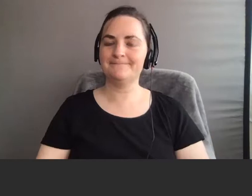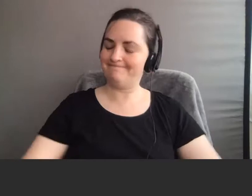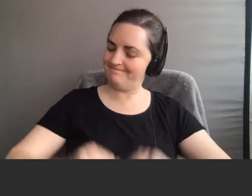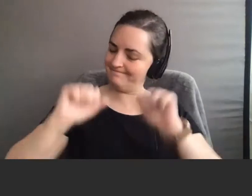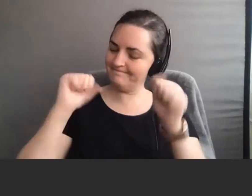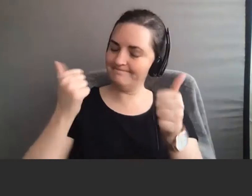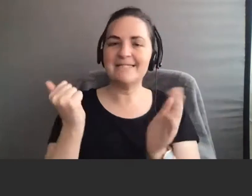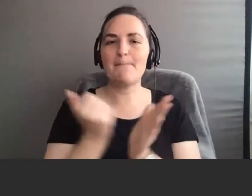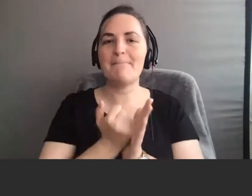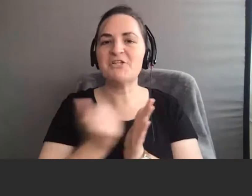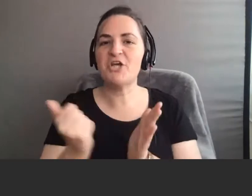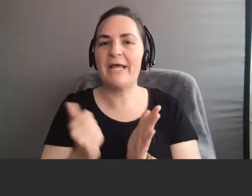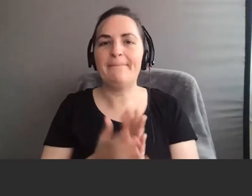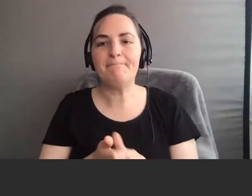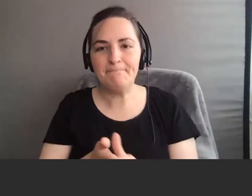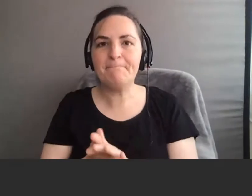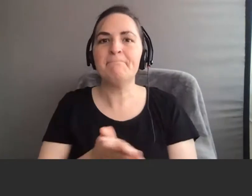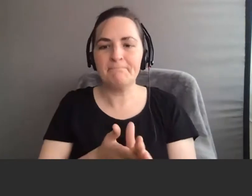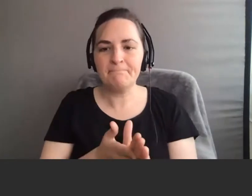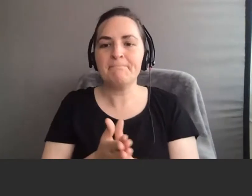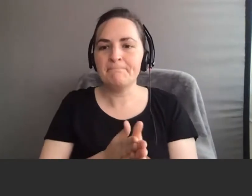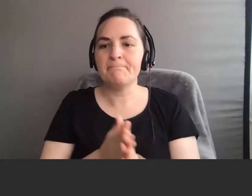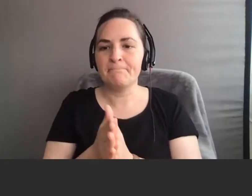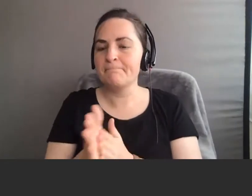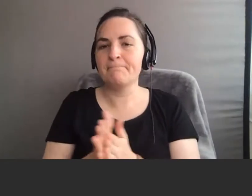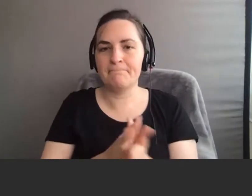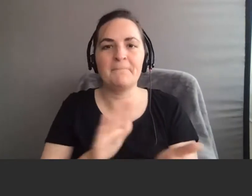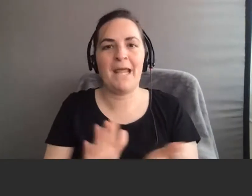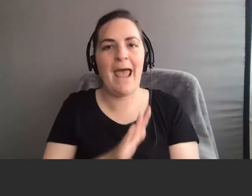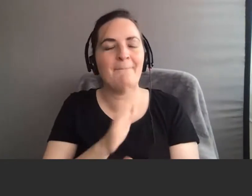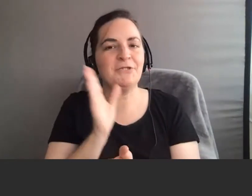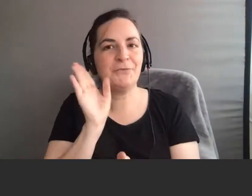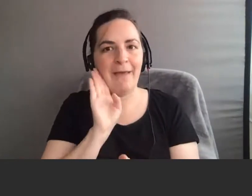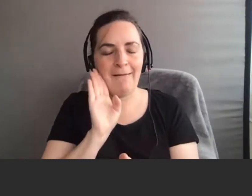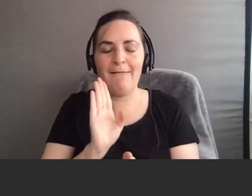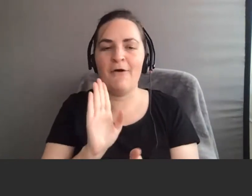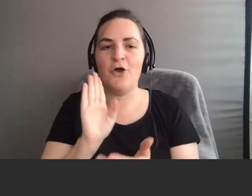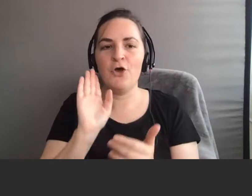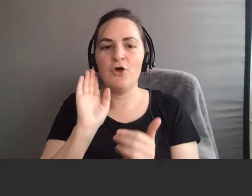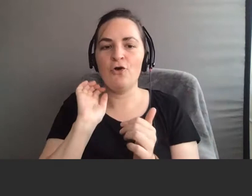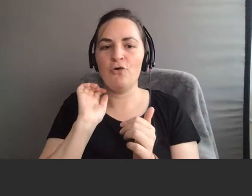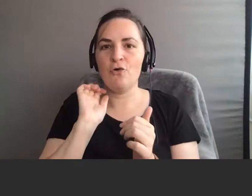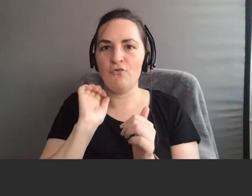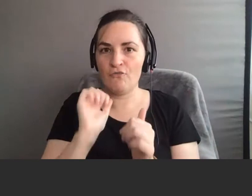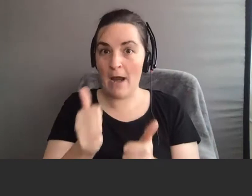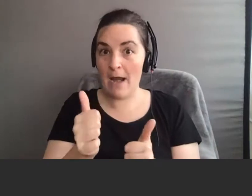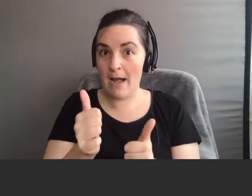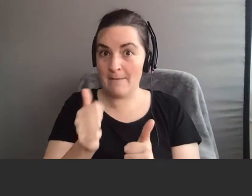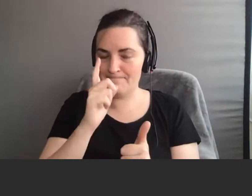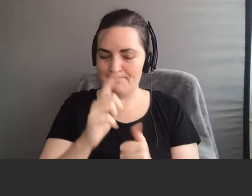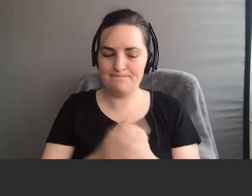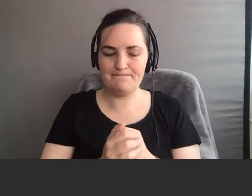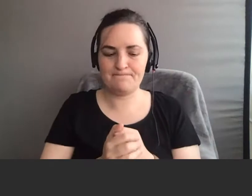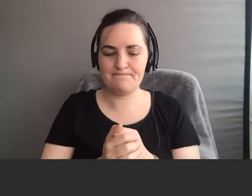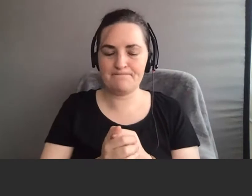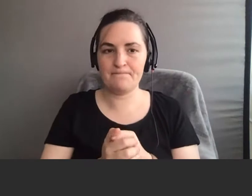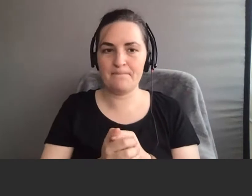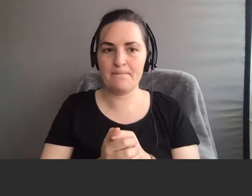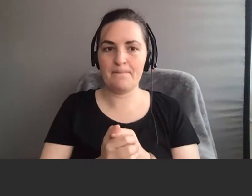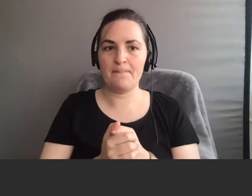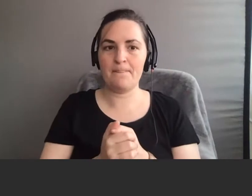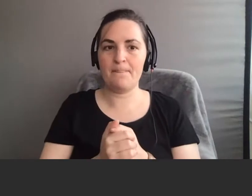Smashing, absolutely super. I'm pleased to hear that. That's great. Now, here's another reason why I'd love you